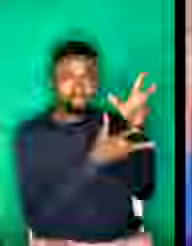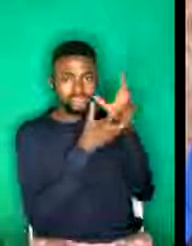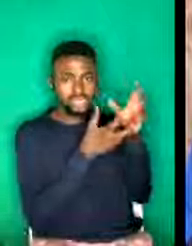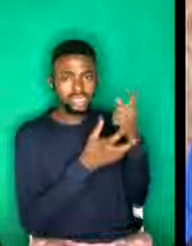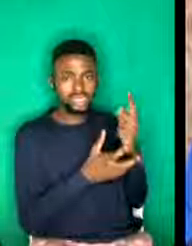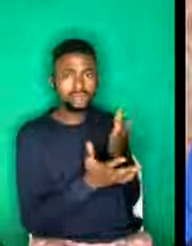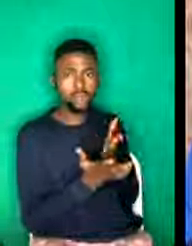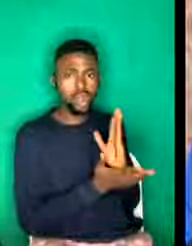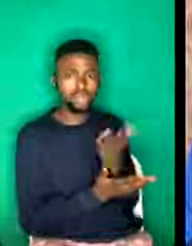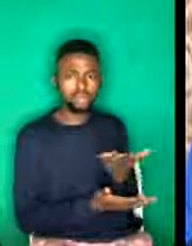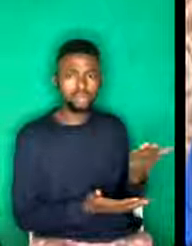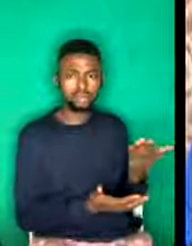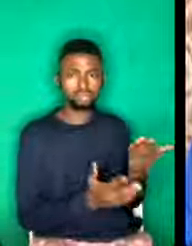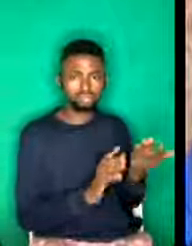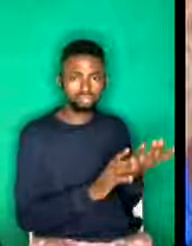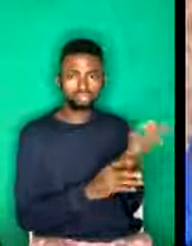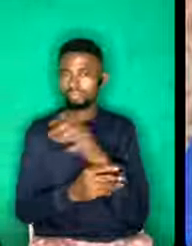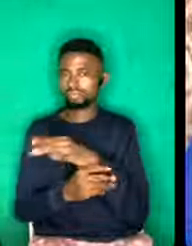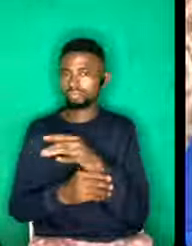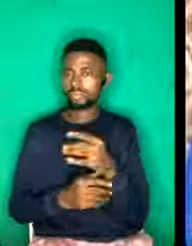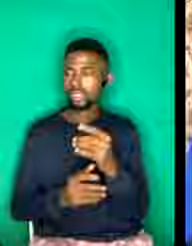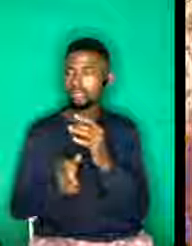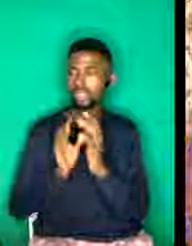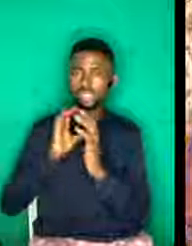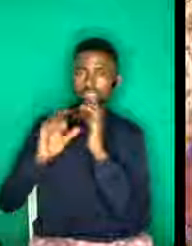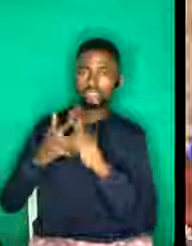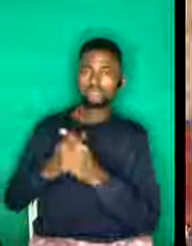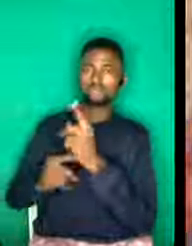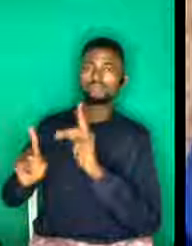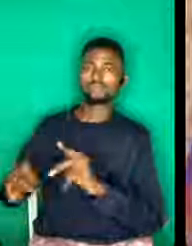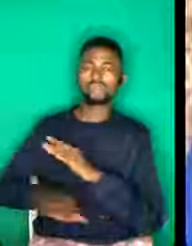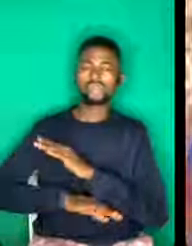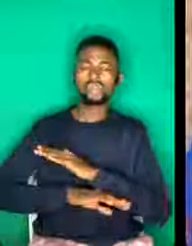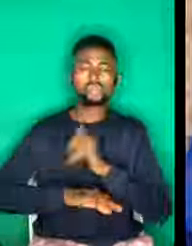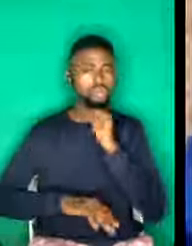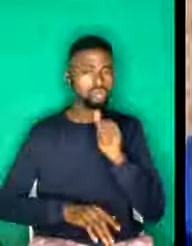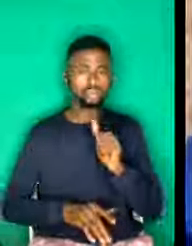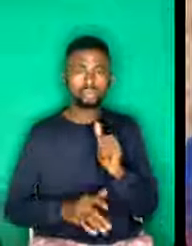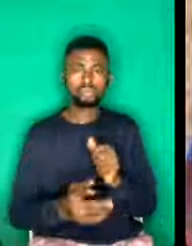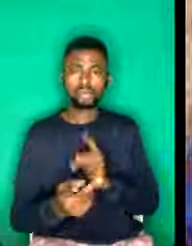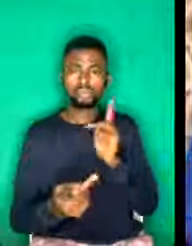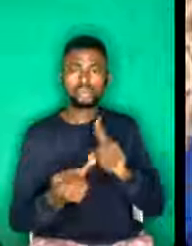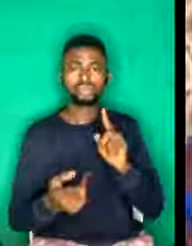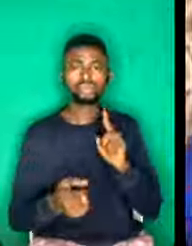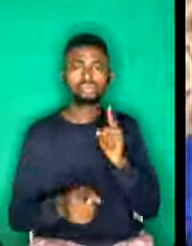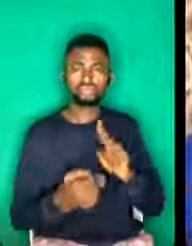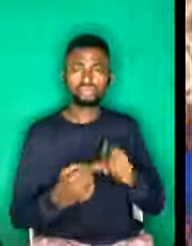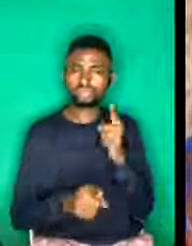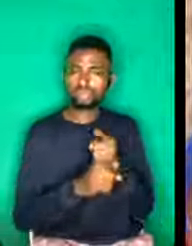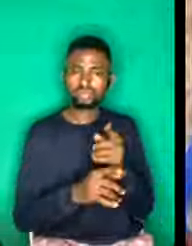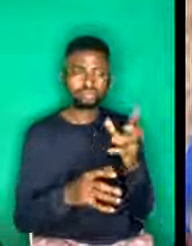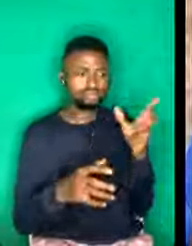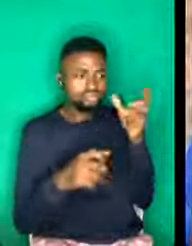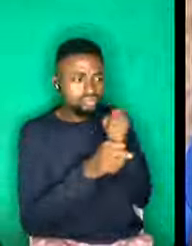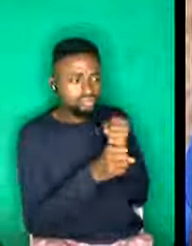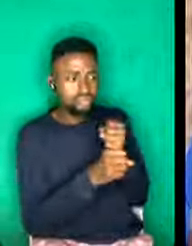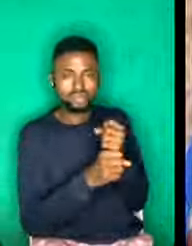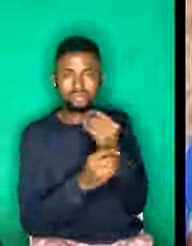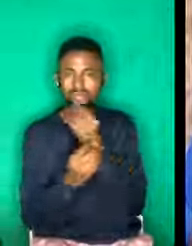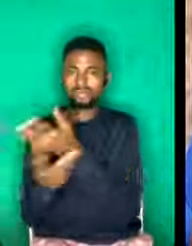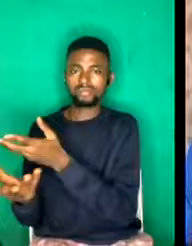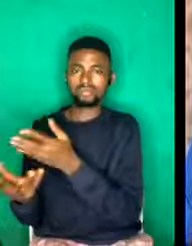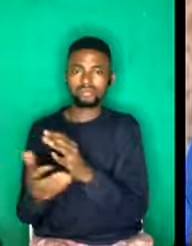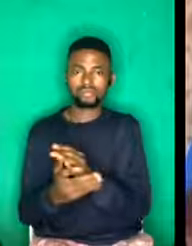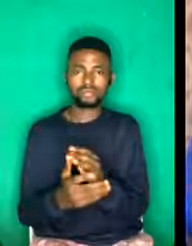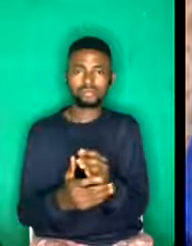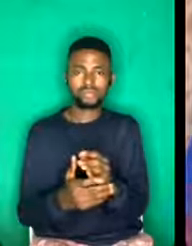So it's not ethical for you to just paraphrase the whole word together and do. Just give that. What it means is that no, this person spoke for